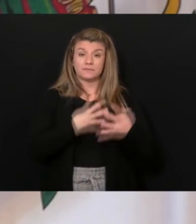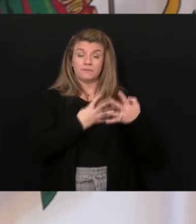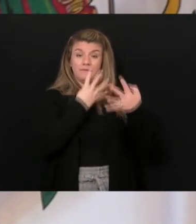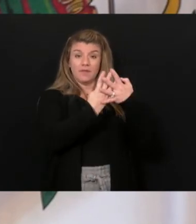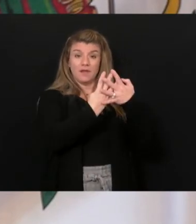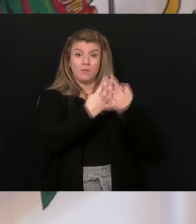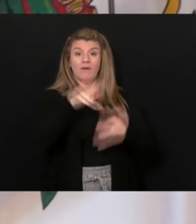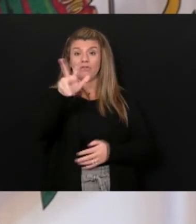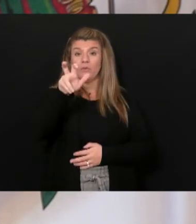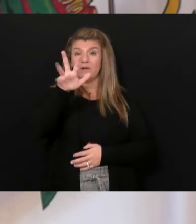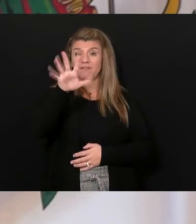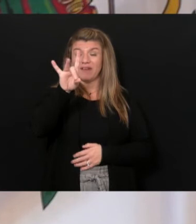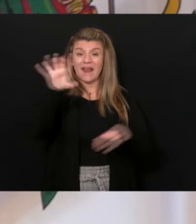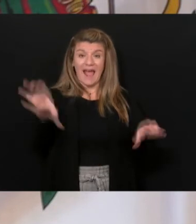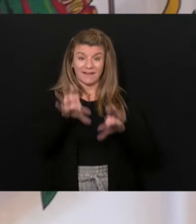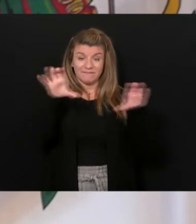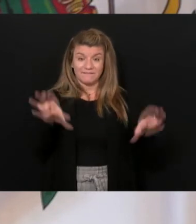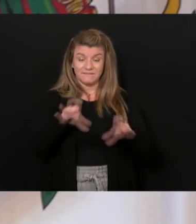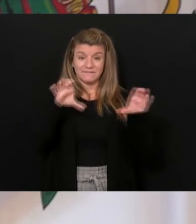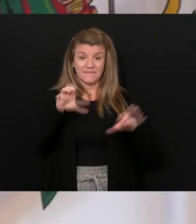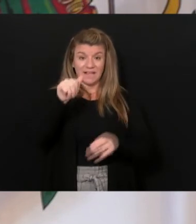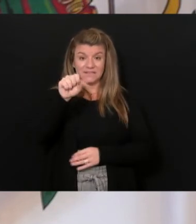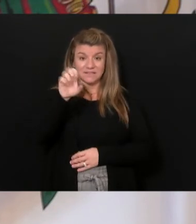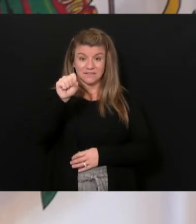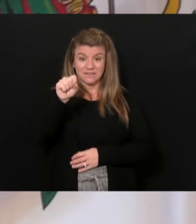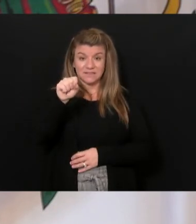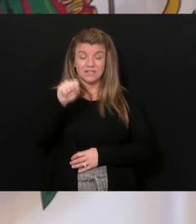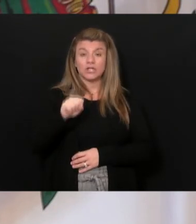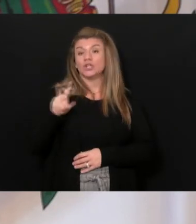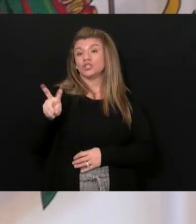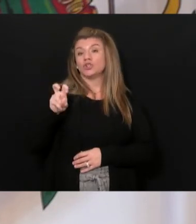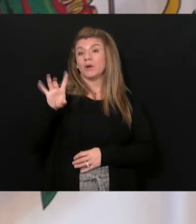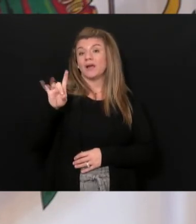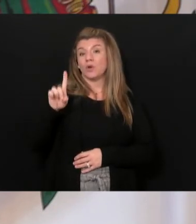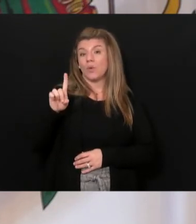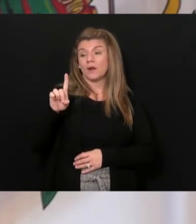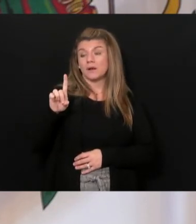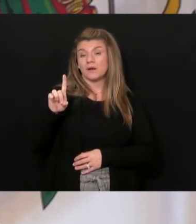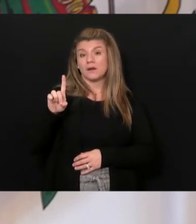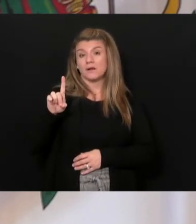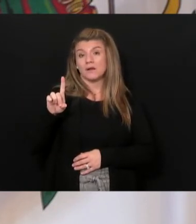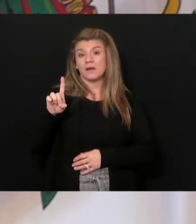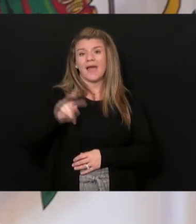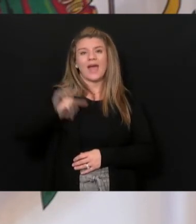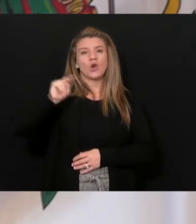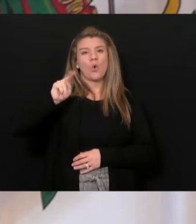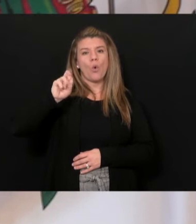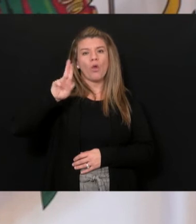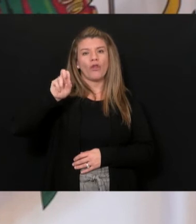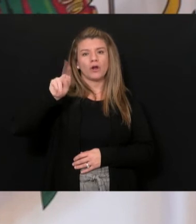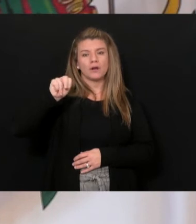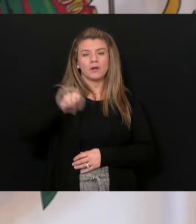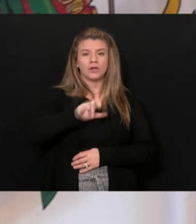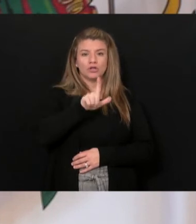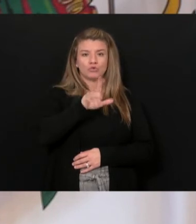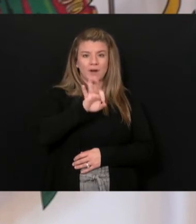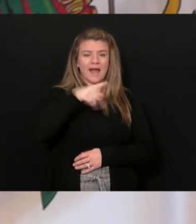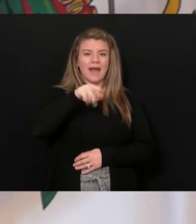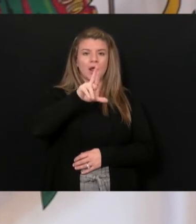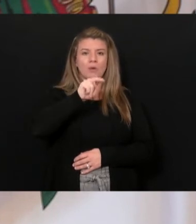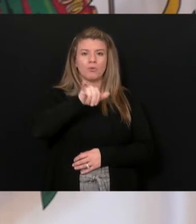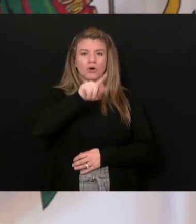got 358 active cases in the state, 281 at Northern, 29